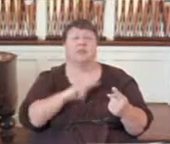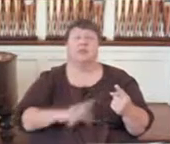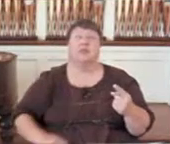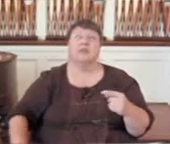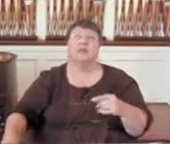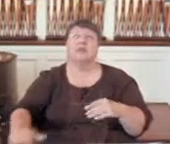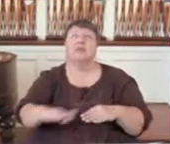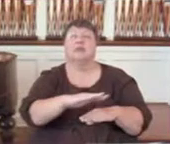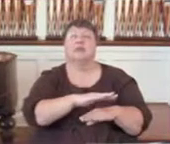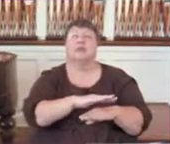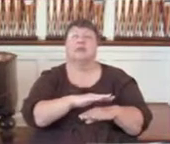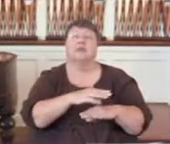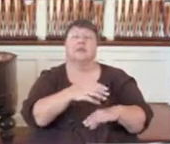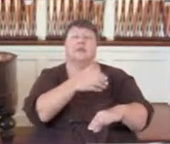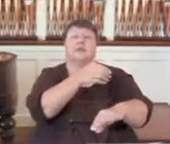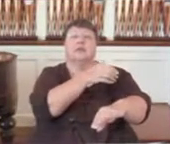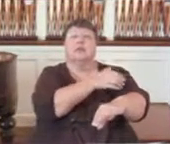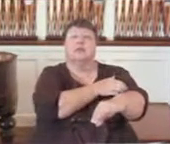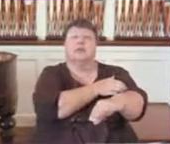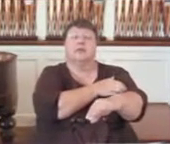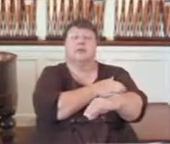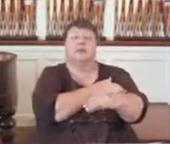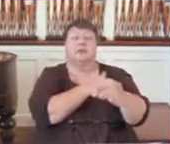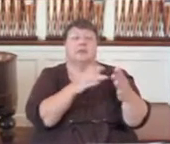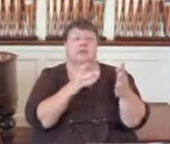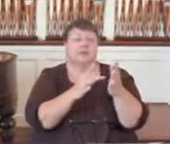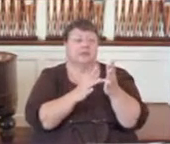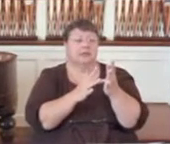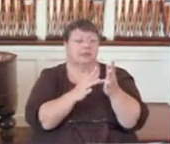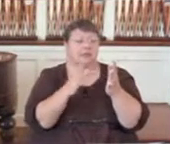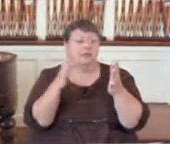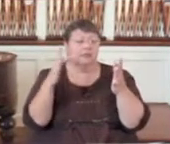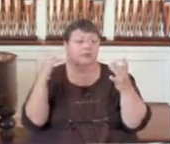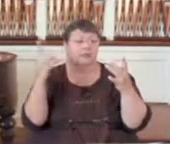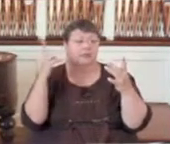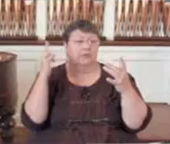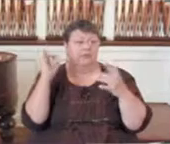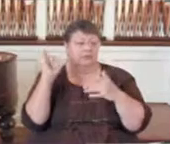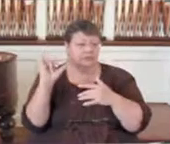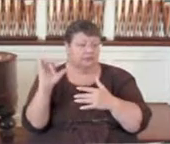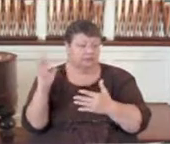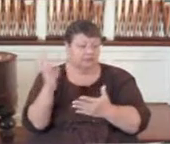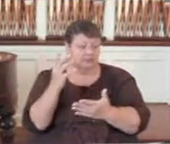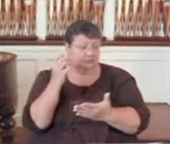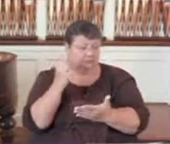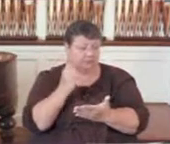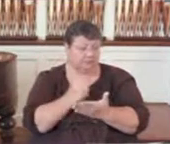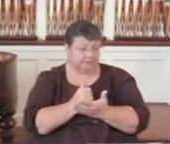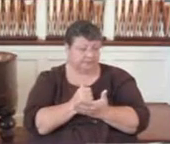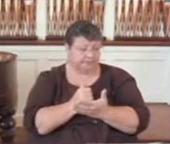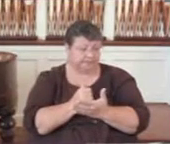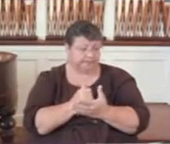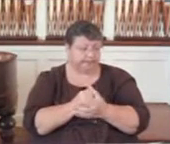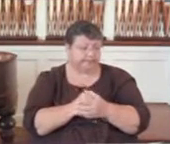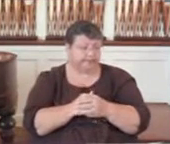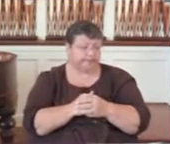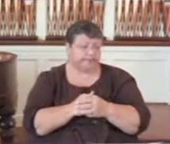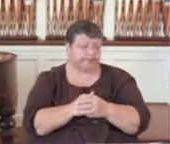For thine is the kingdom, and the power, and the glory forever. Amen.